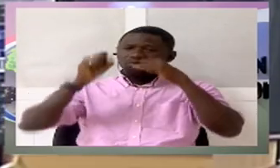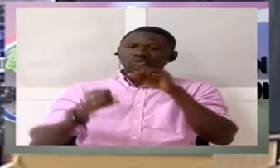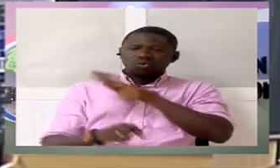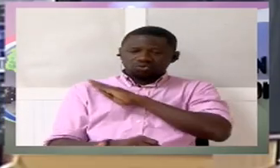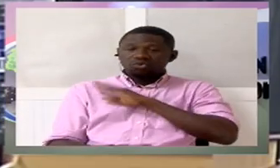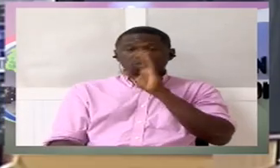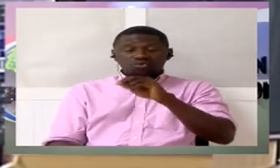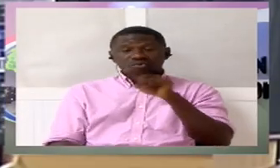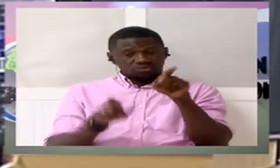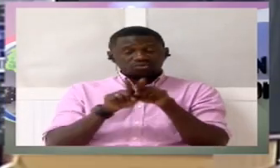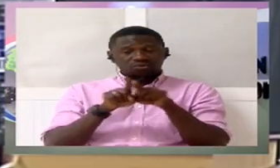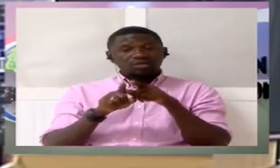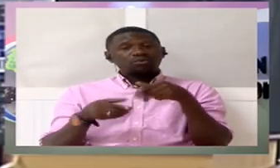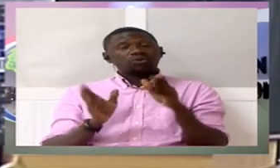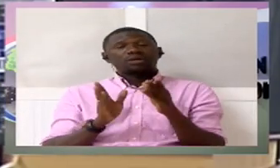Well,